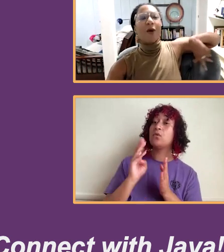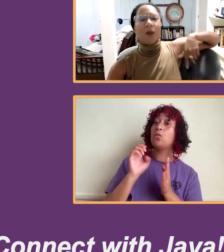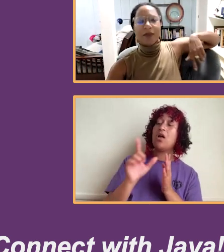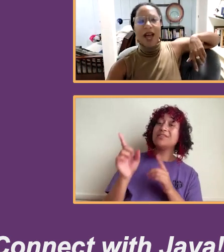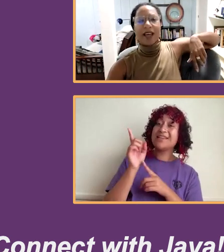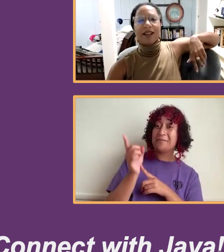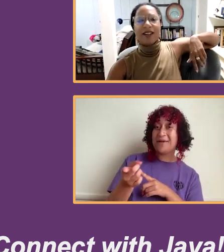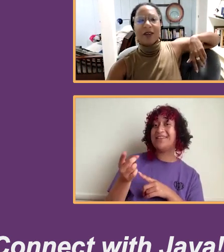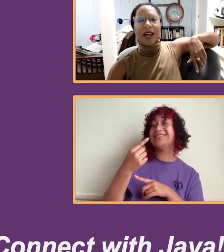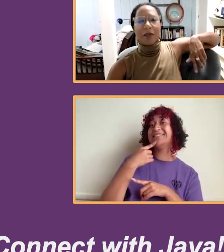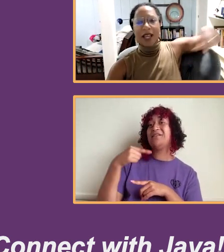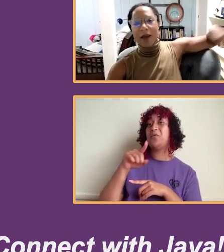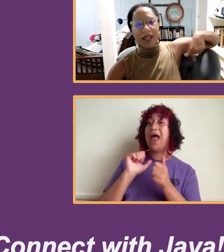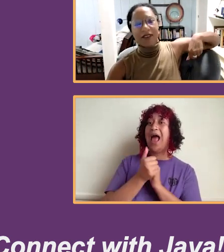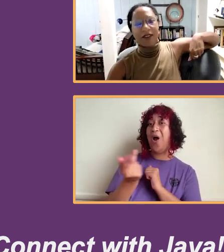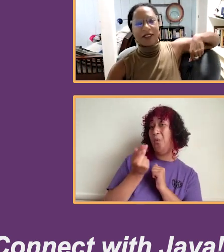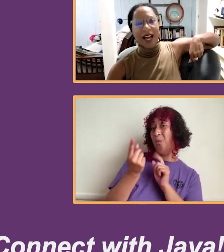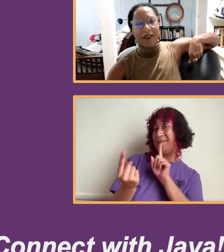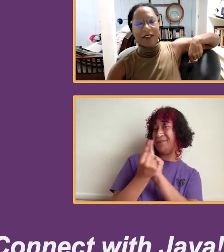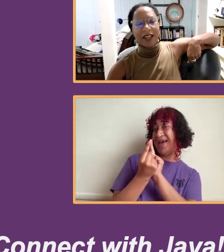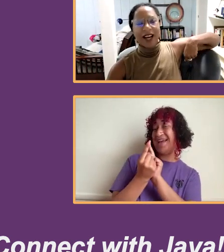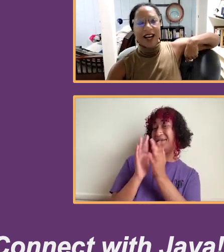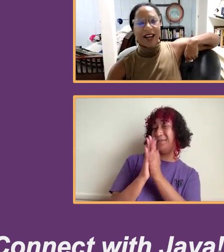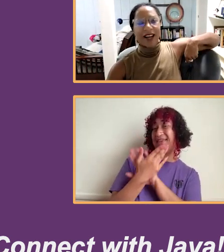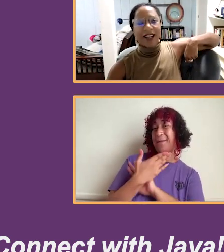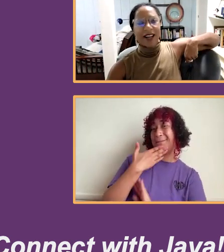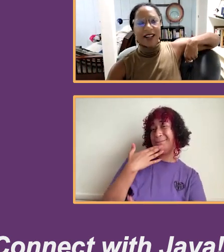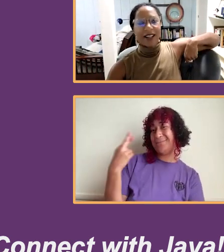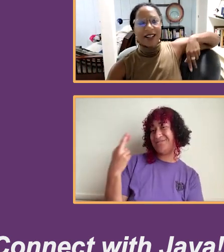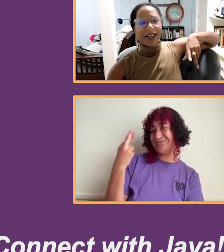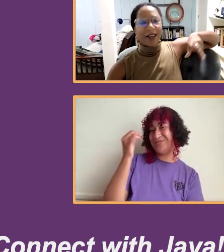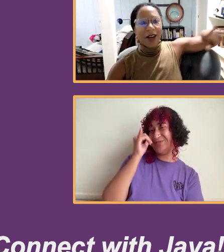everybody how we met and became BFF for life. Uh,